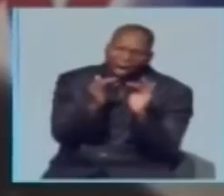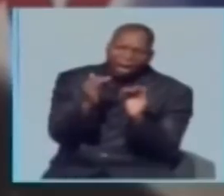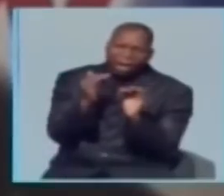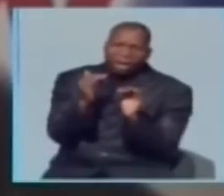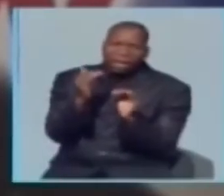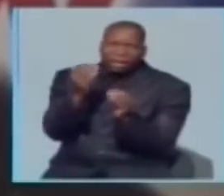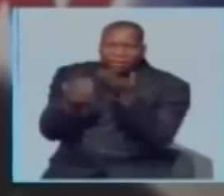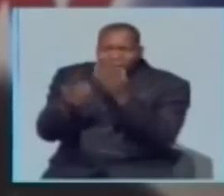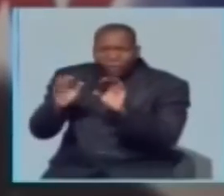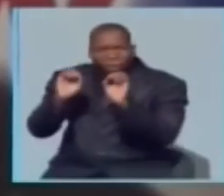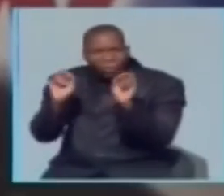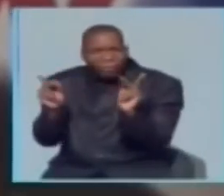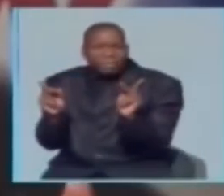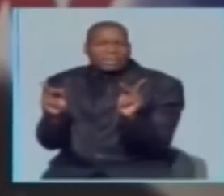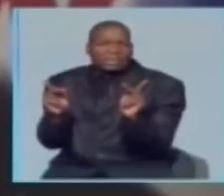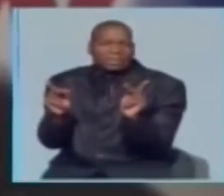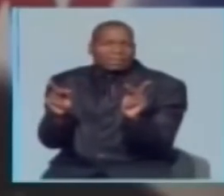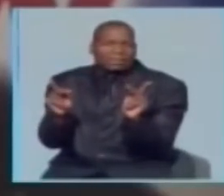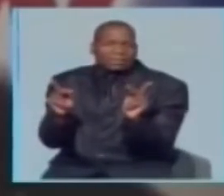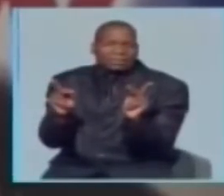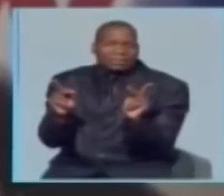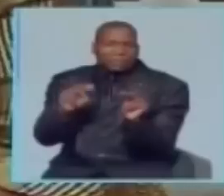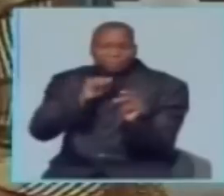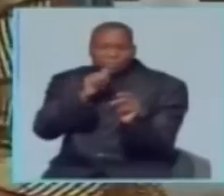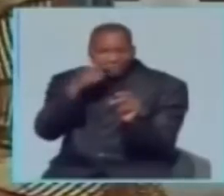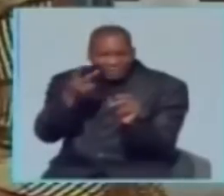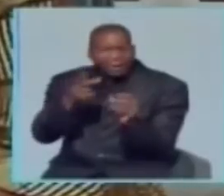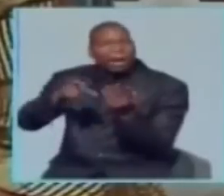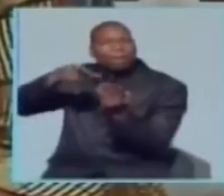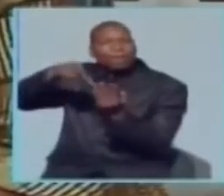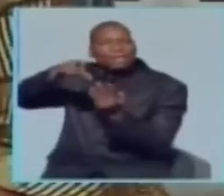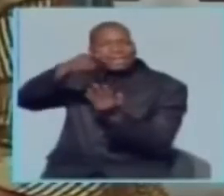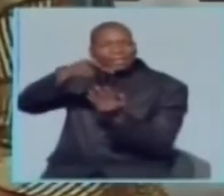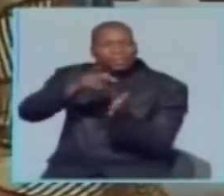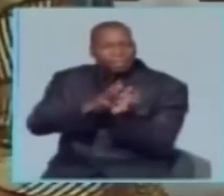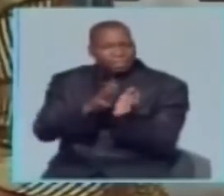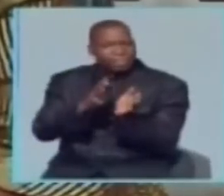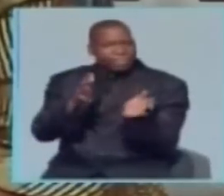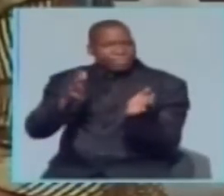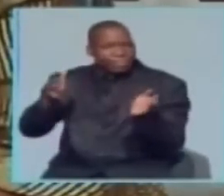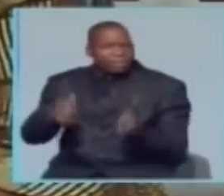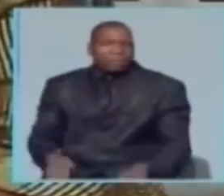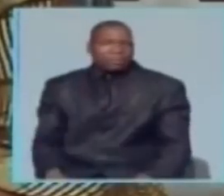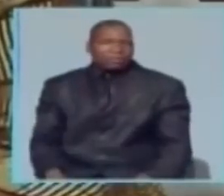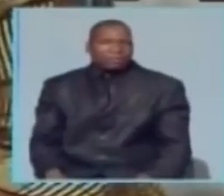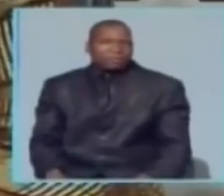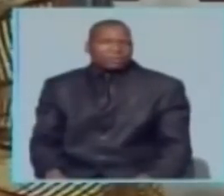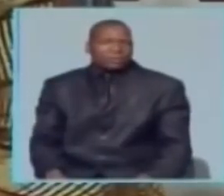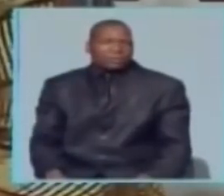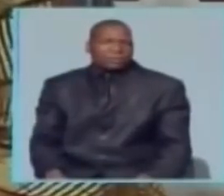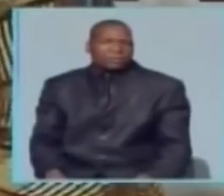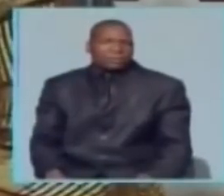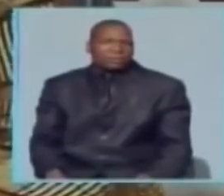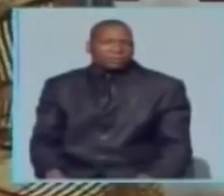zone without really looking at the fact that the population was growing? Let me say this, that I believe the time for